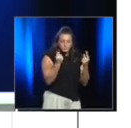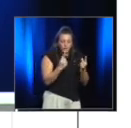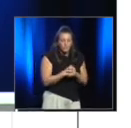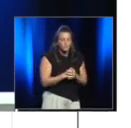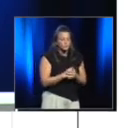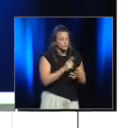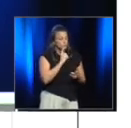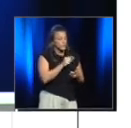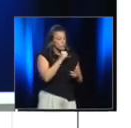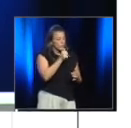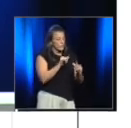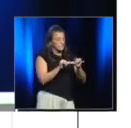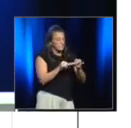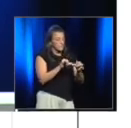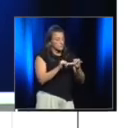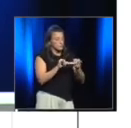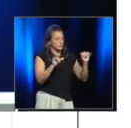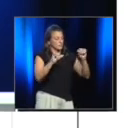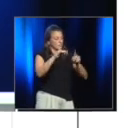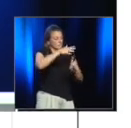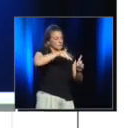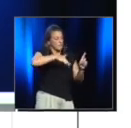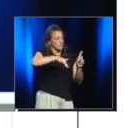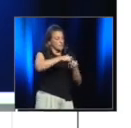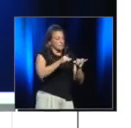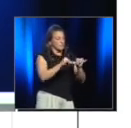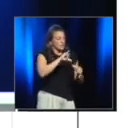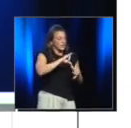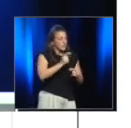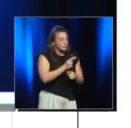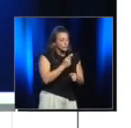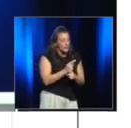the environmental parameters at the right scale. We need to measure it